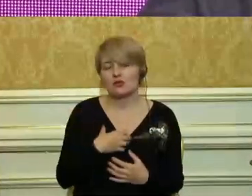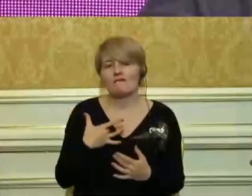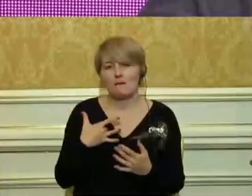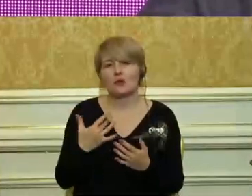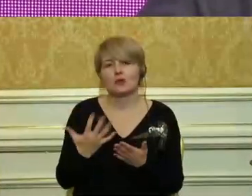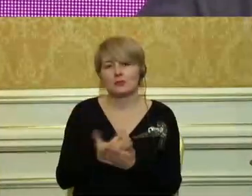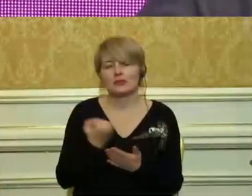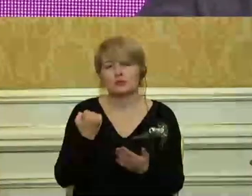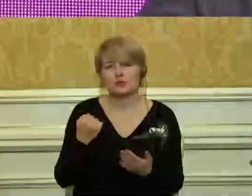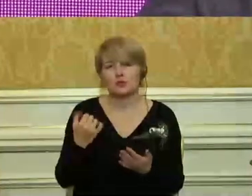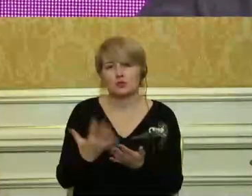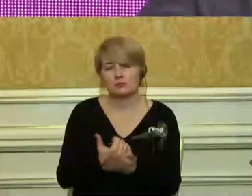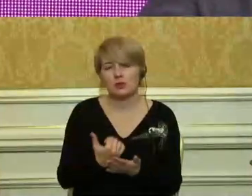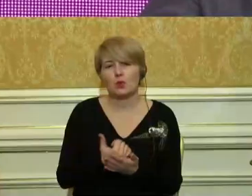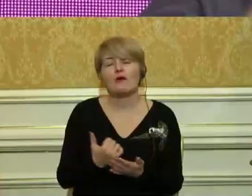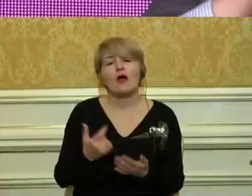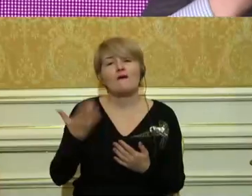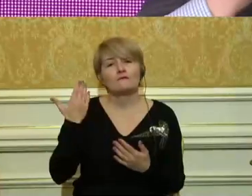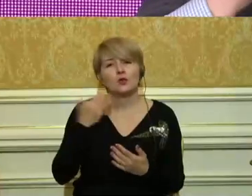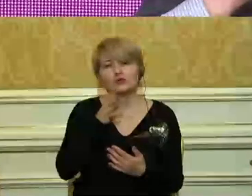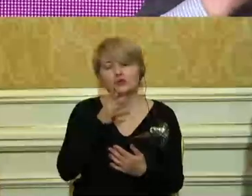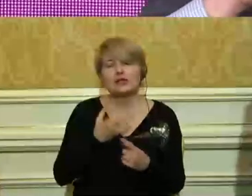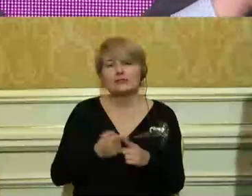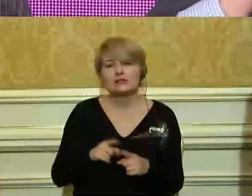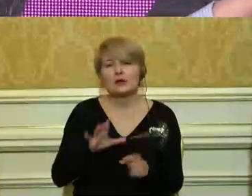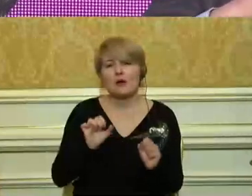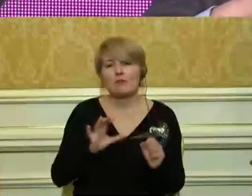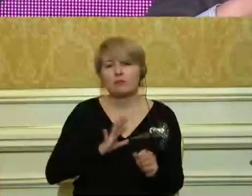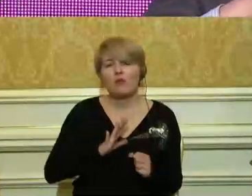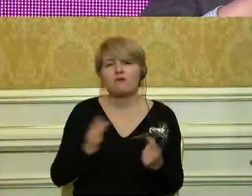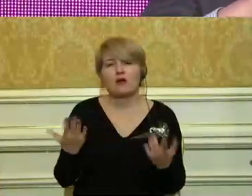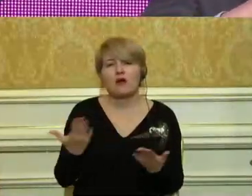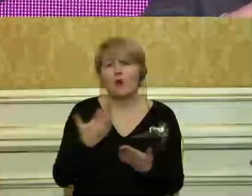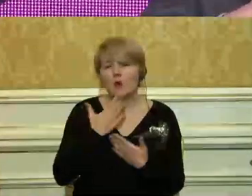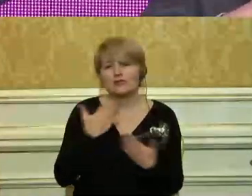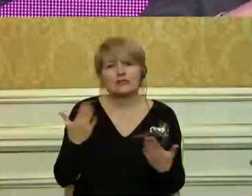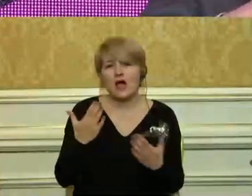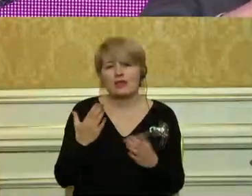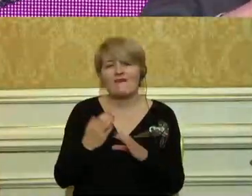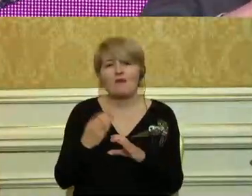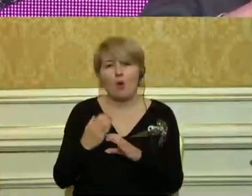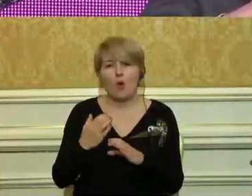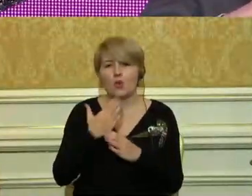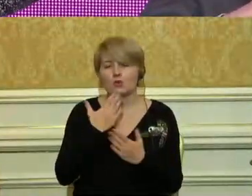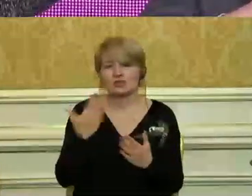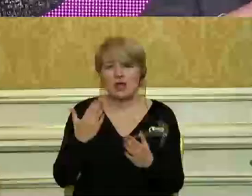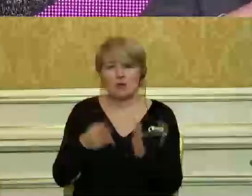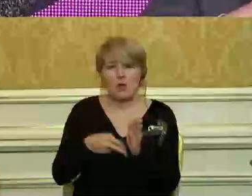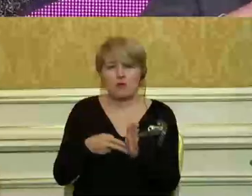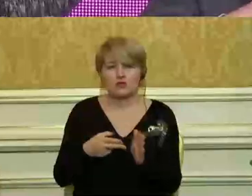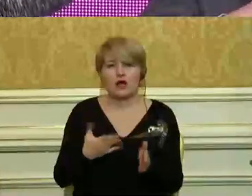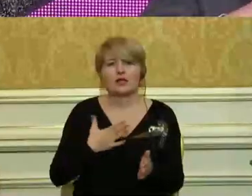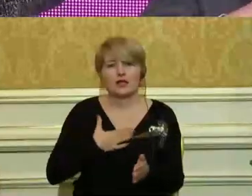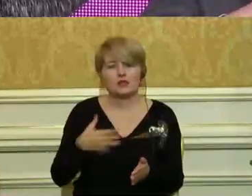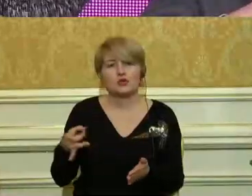it was the last train which went through our region, and we were the last, we